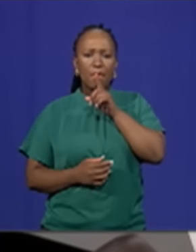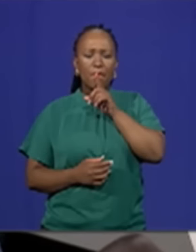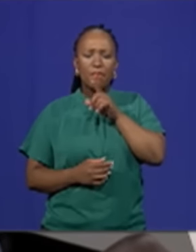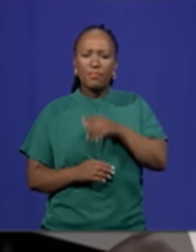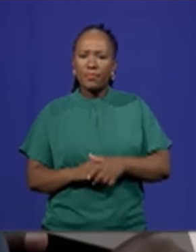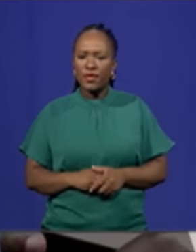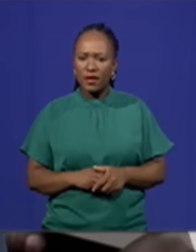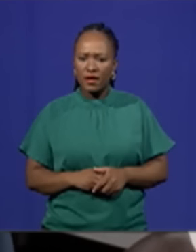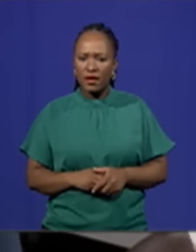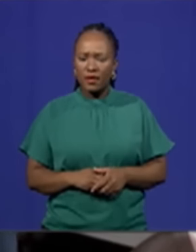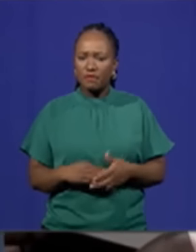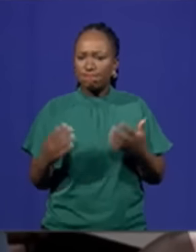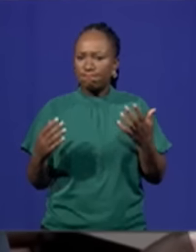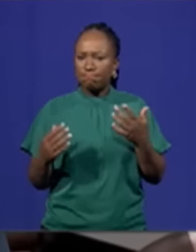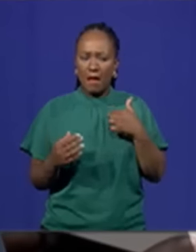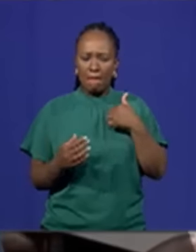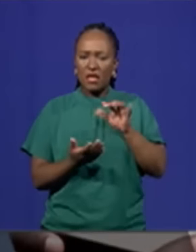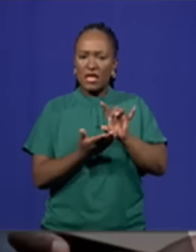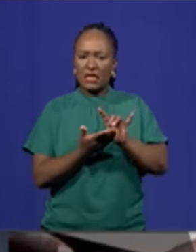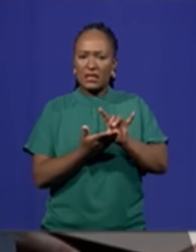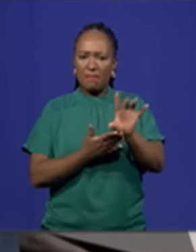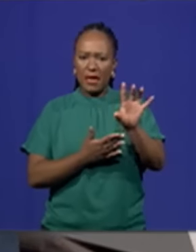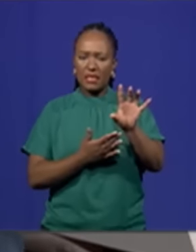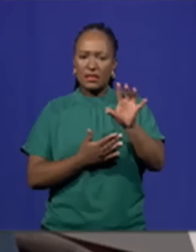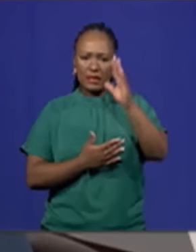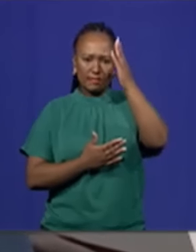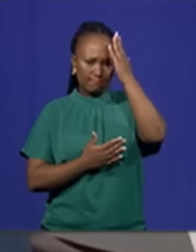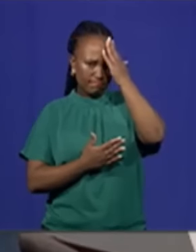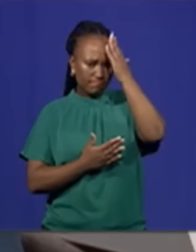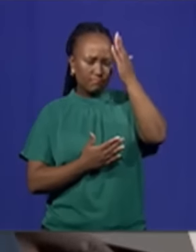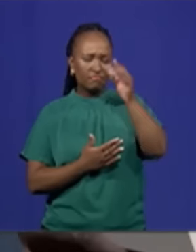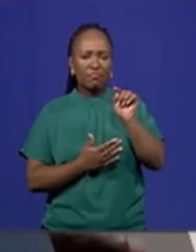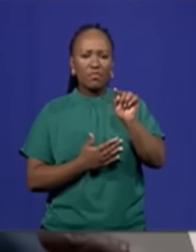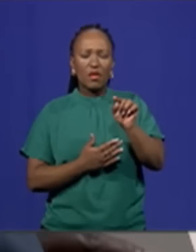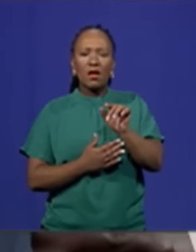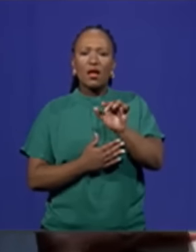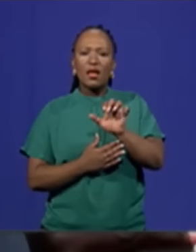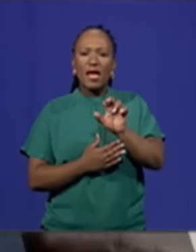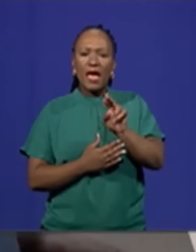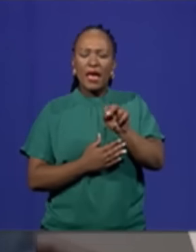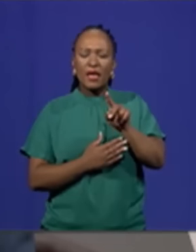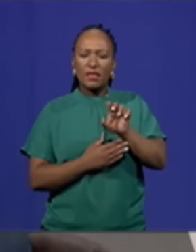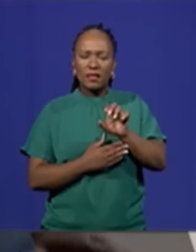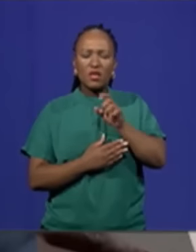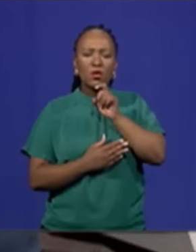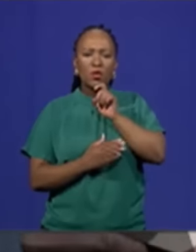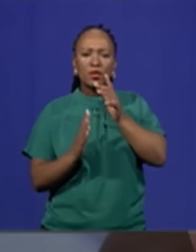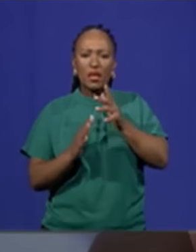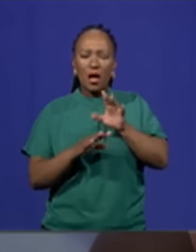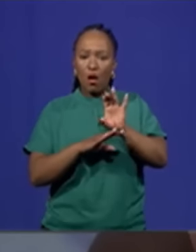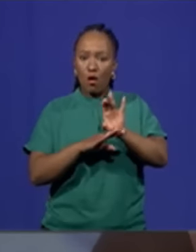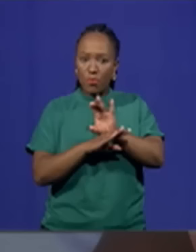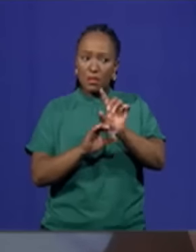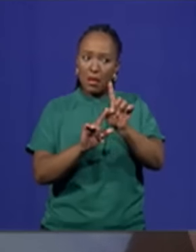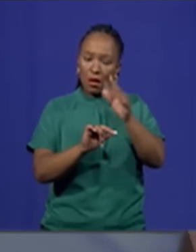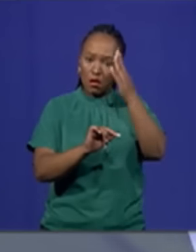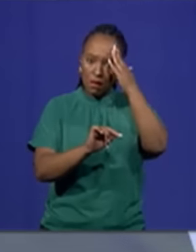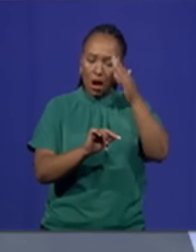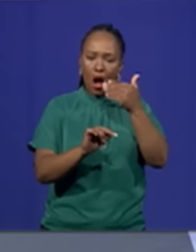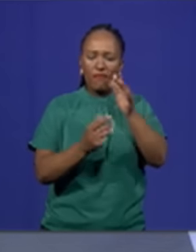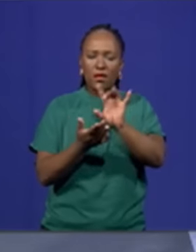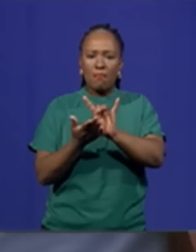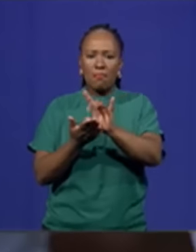I was dismissed because I went to my graduation of end-user computing, the same course I am doing here. Mogwanto